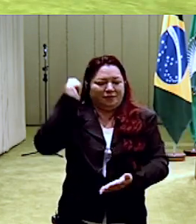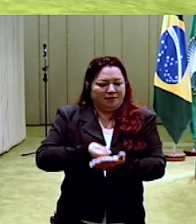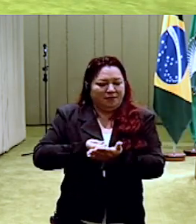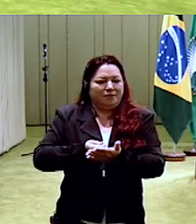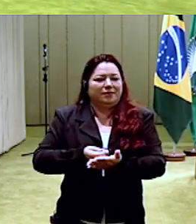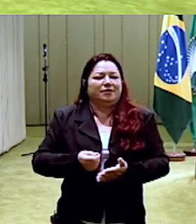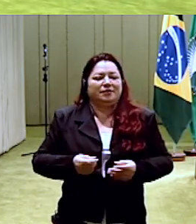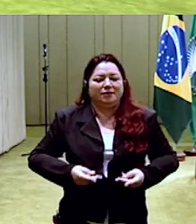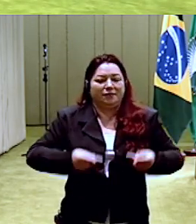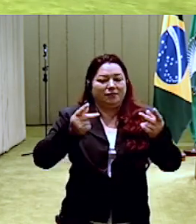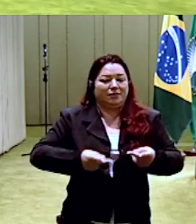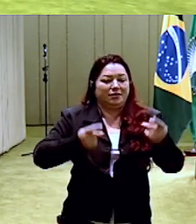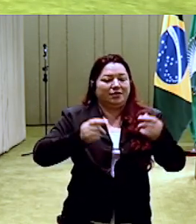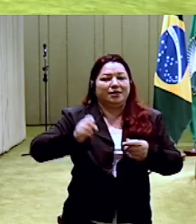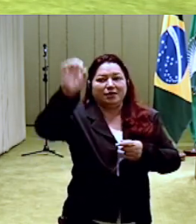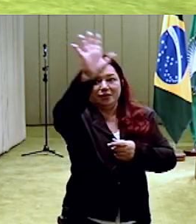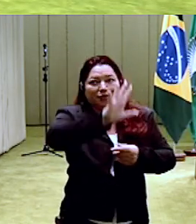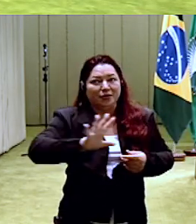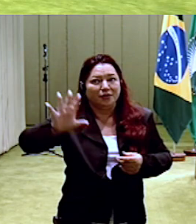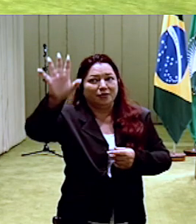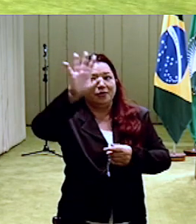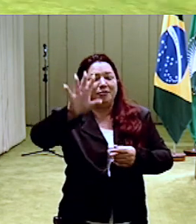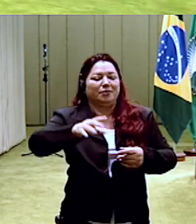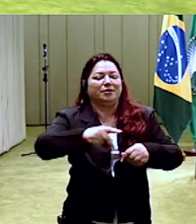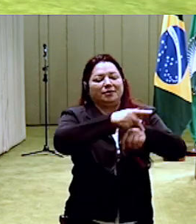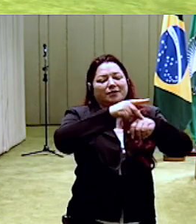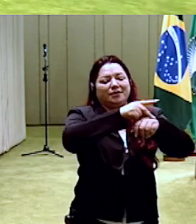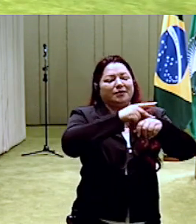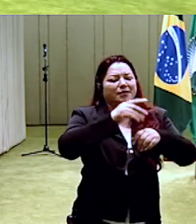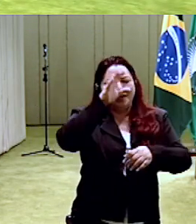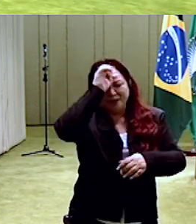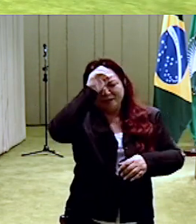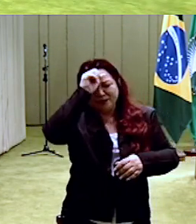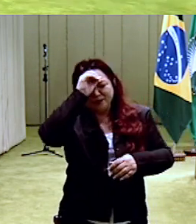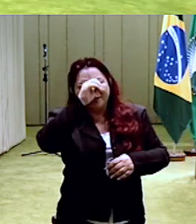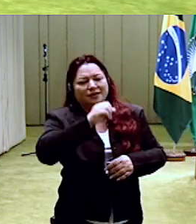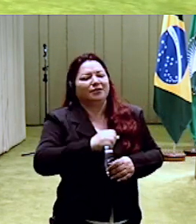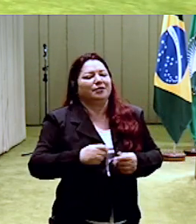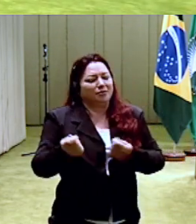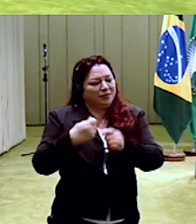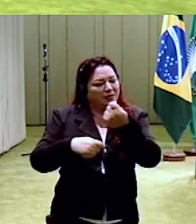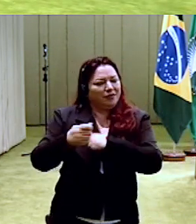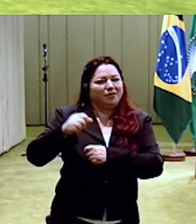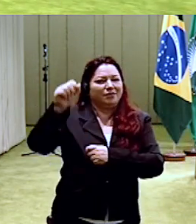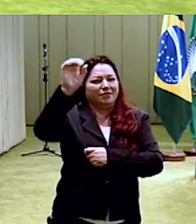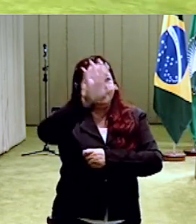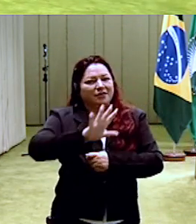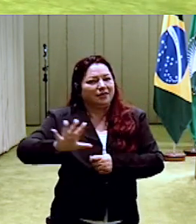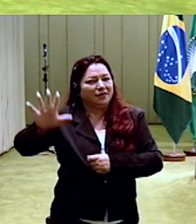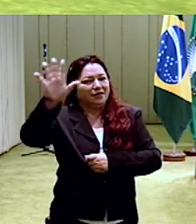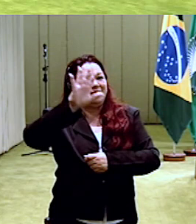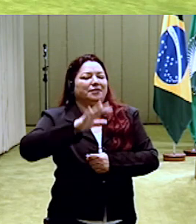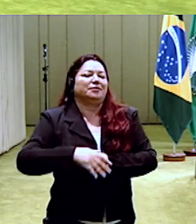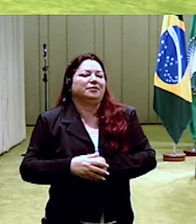international market and I started learning more about the international business. When you look at us,